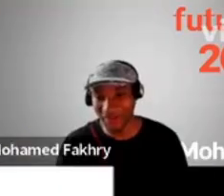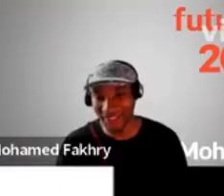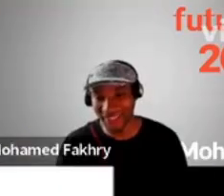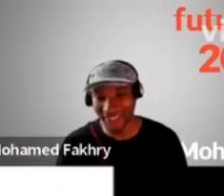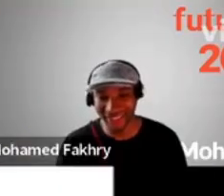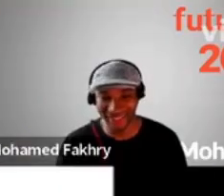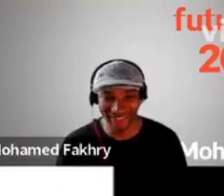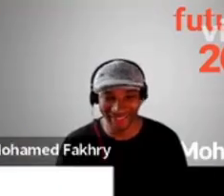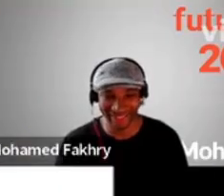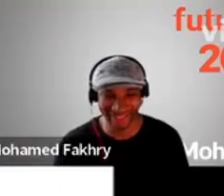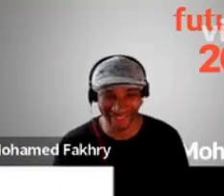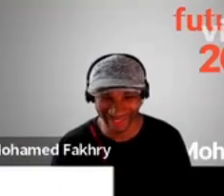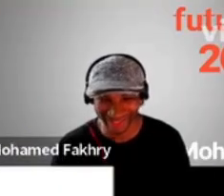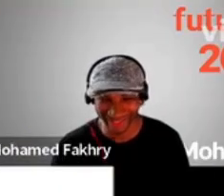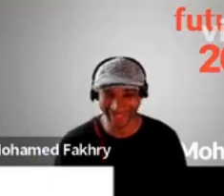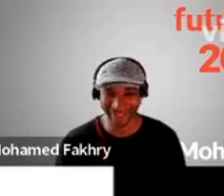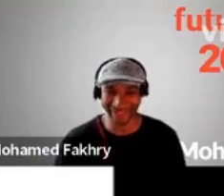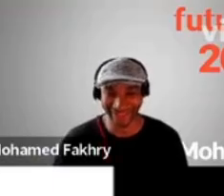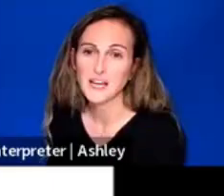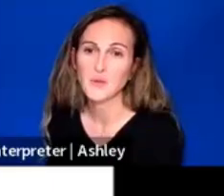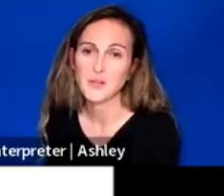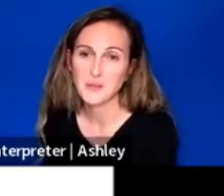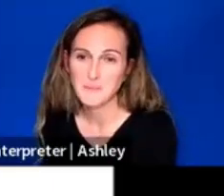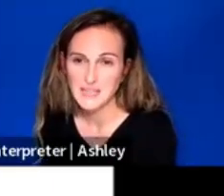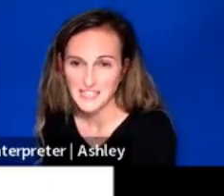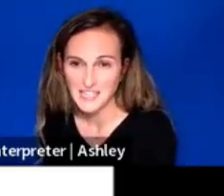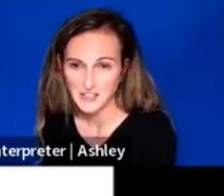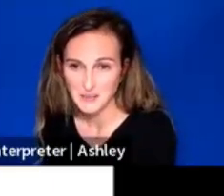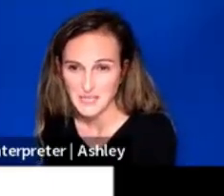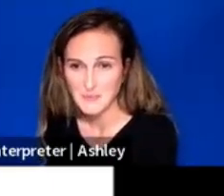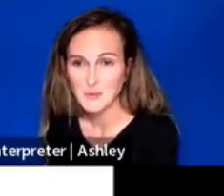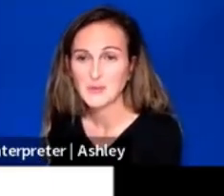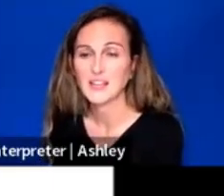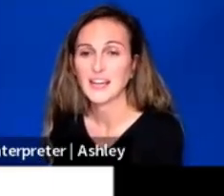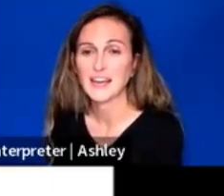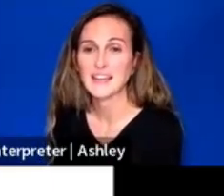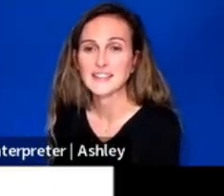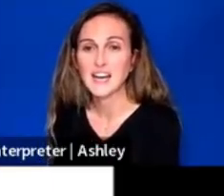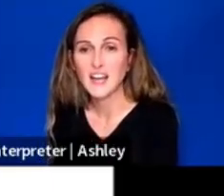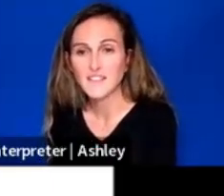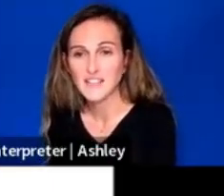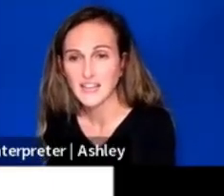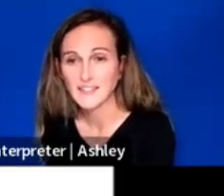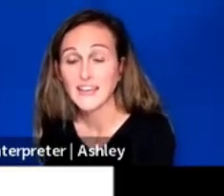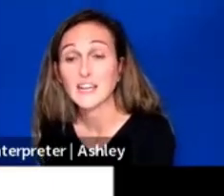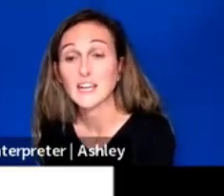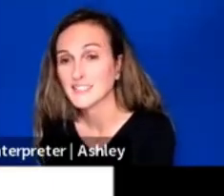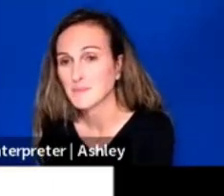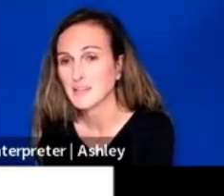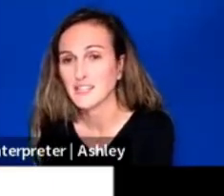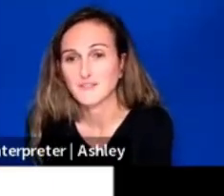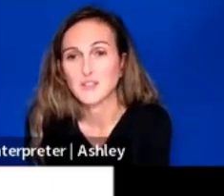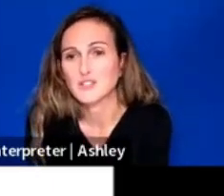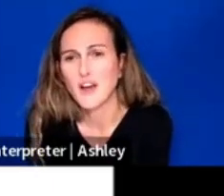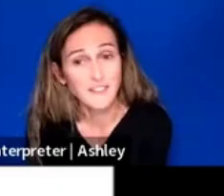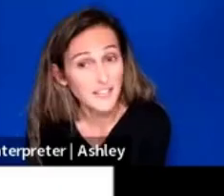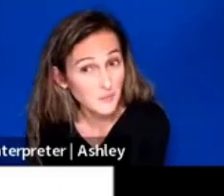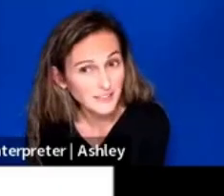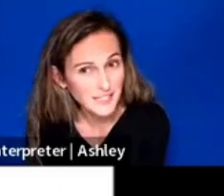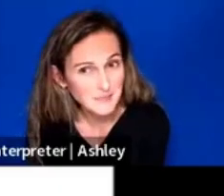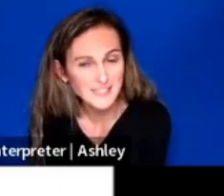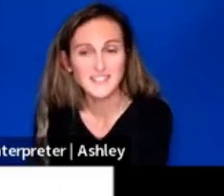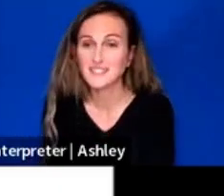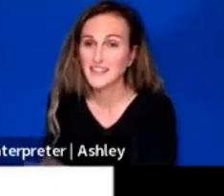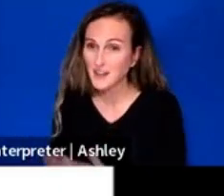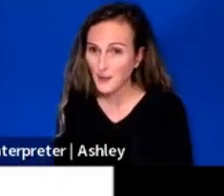Oh. Yes, oftentimes I will meet hearing people, and I'll have to, they ask me first off, can you